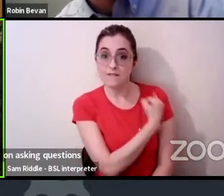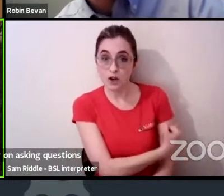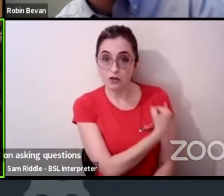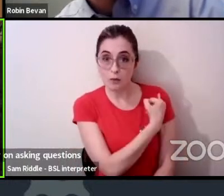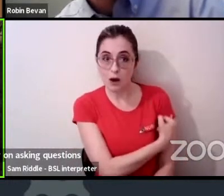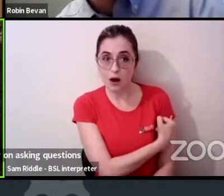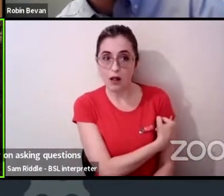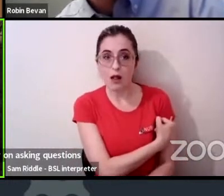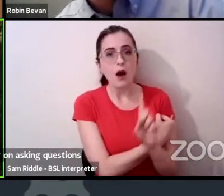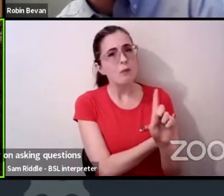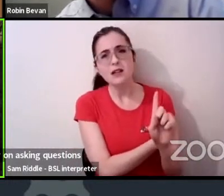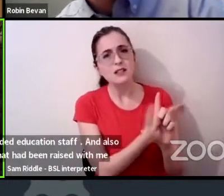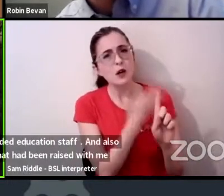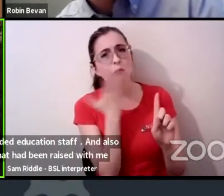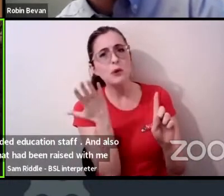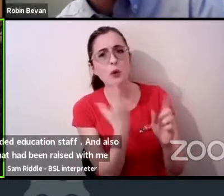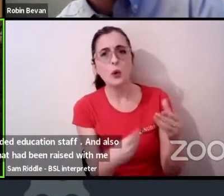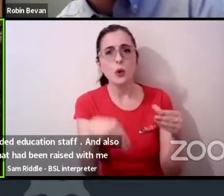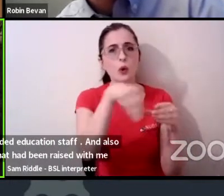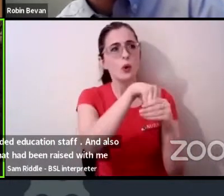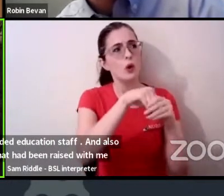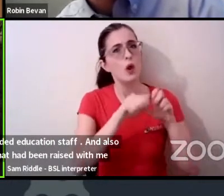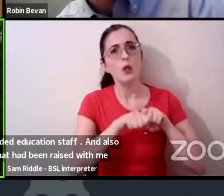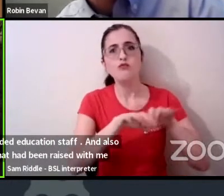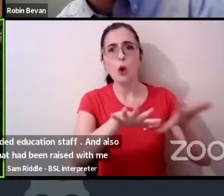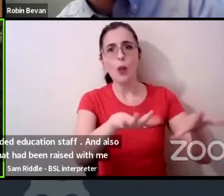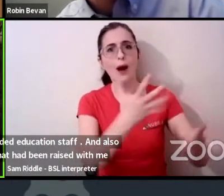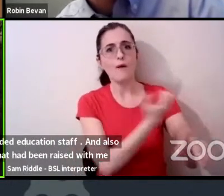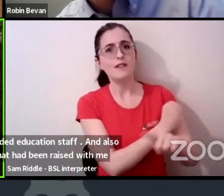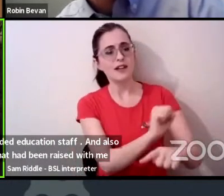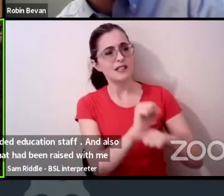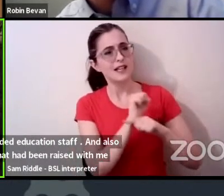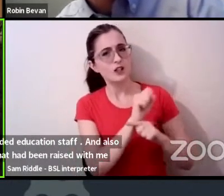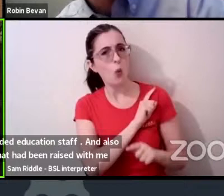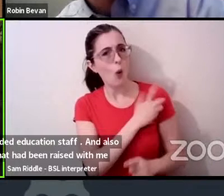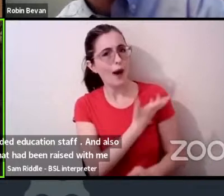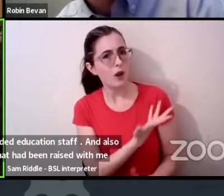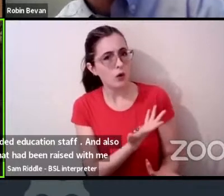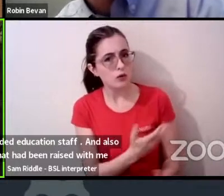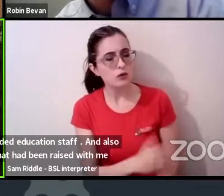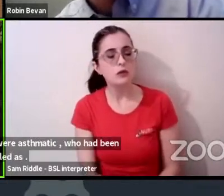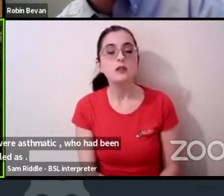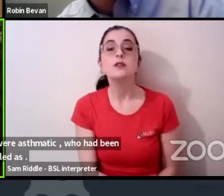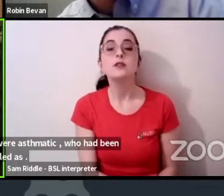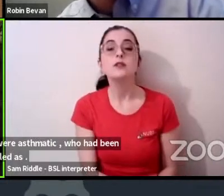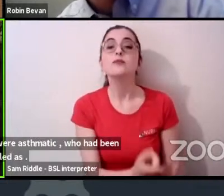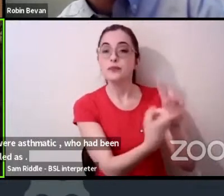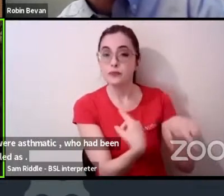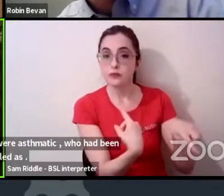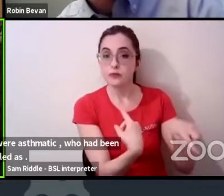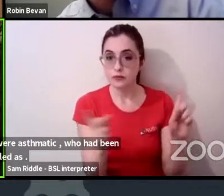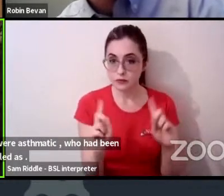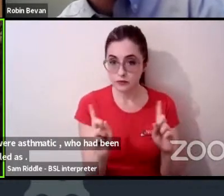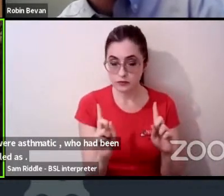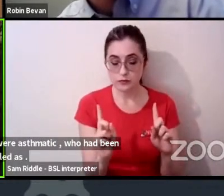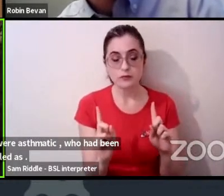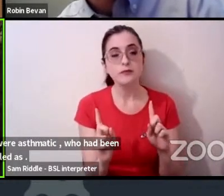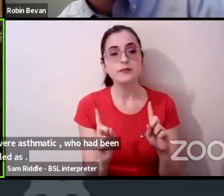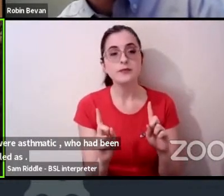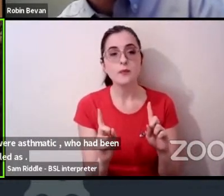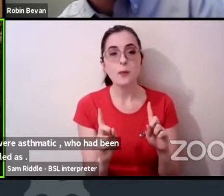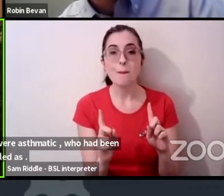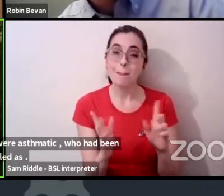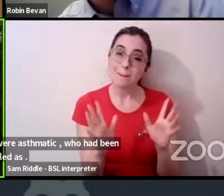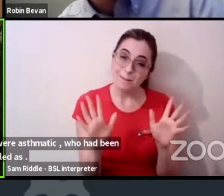aren't in that rollout of the vaccination. So the answers we got from JCVI, and in saying that these are